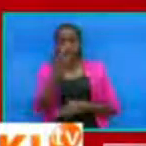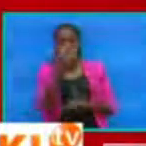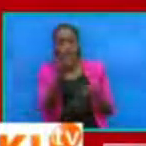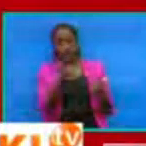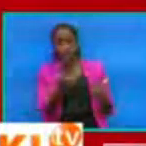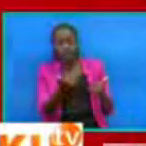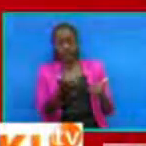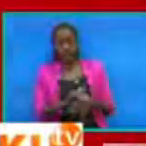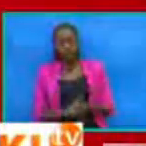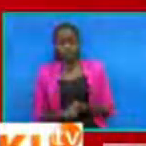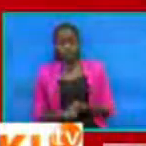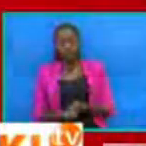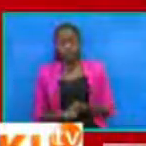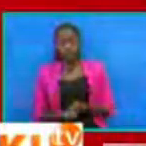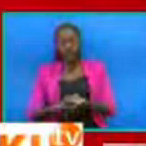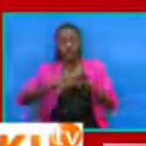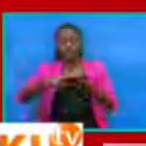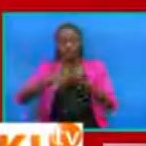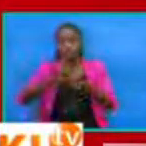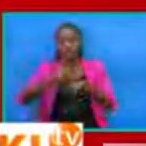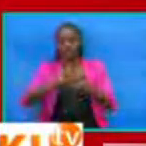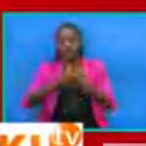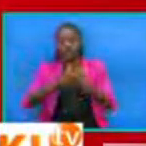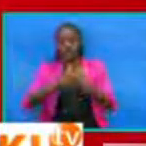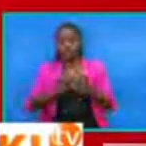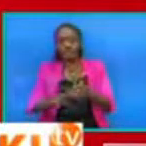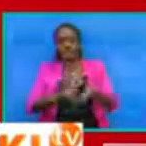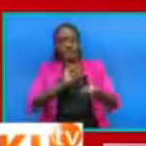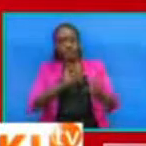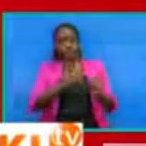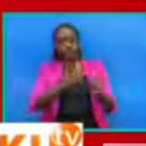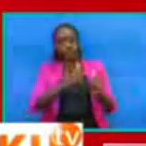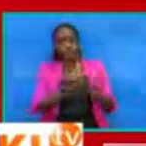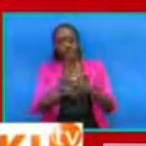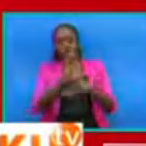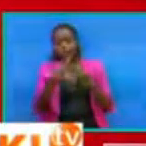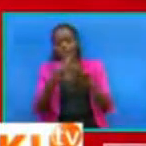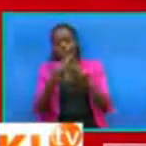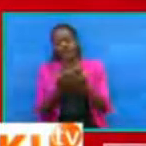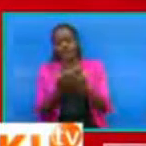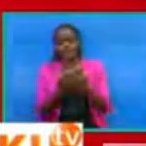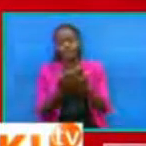playing computer games, computer sports, and all that.